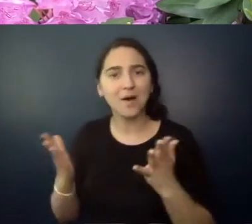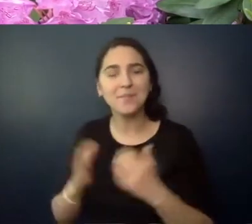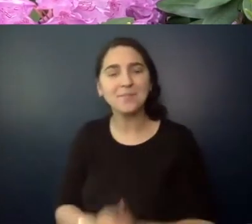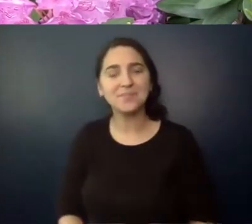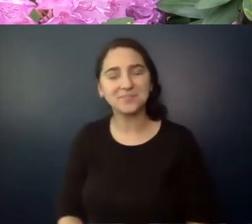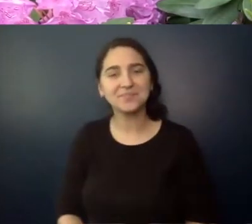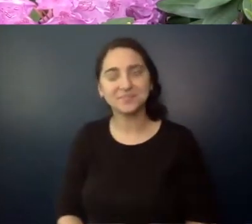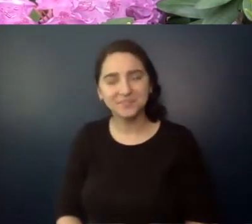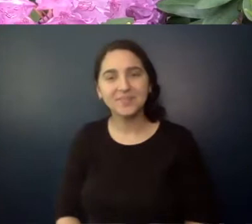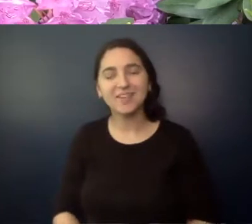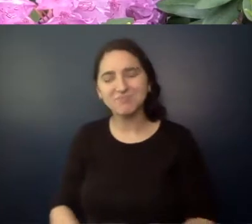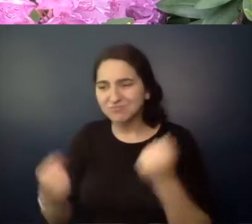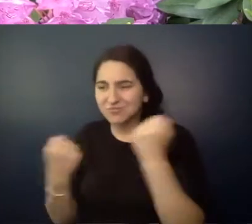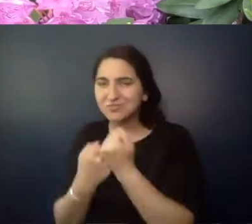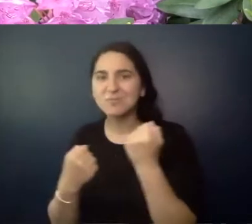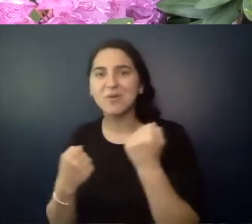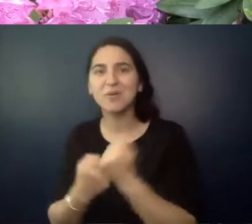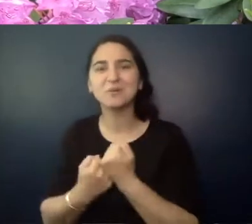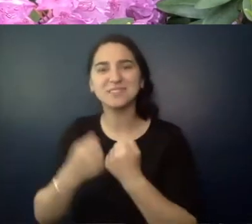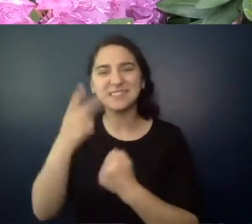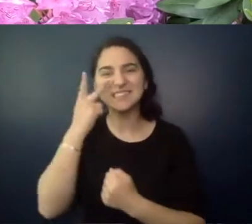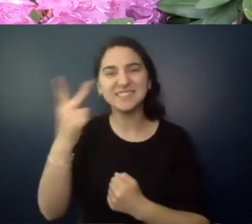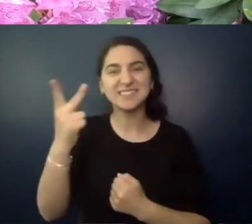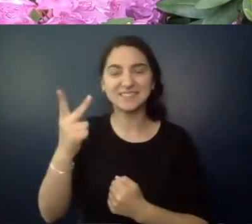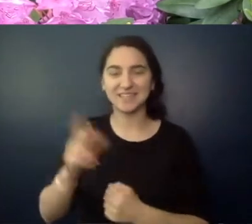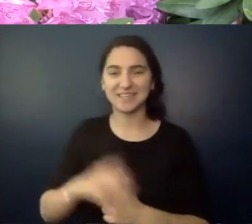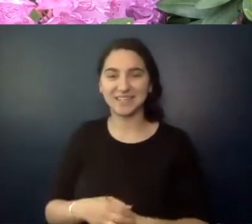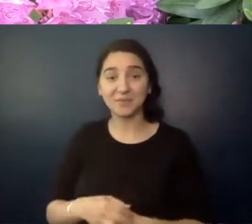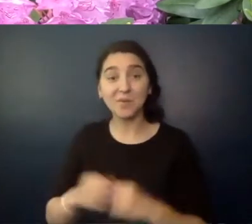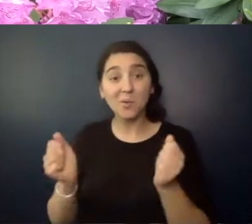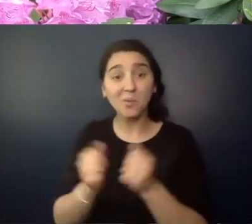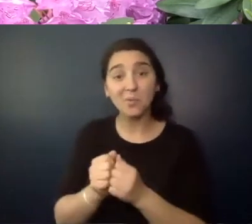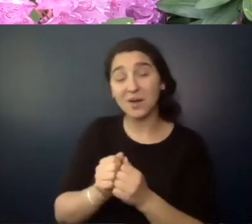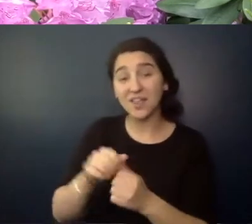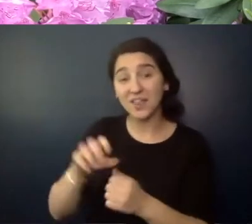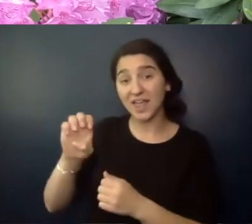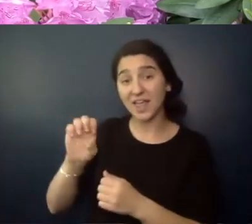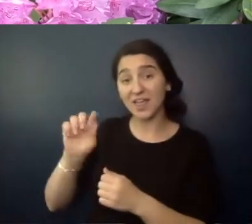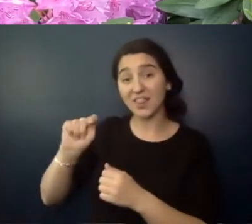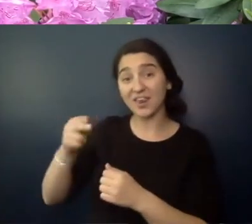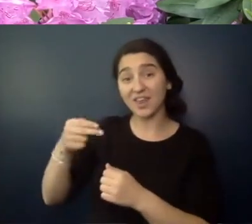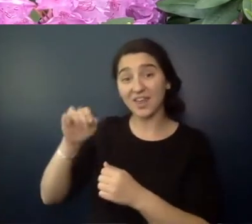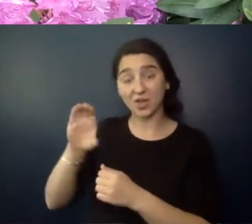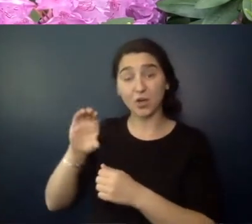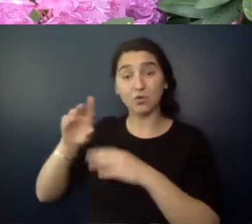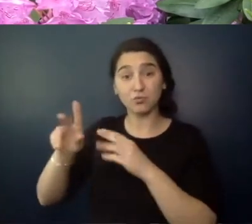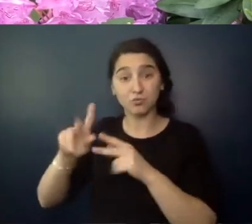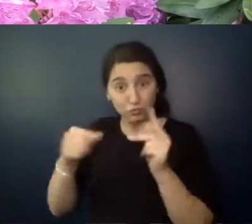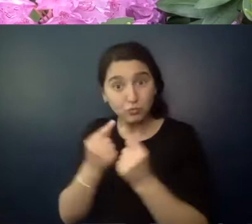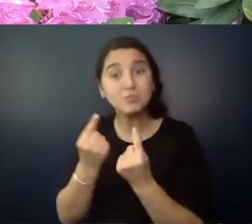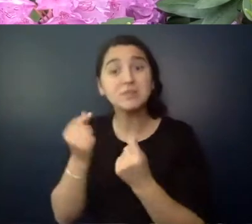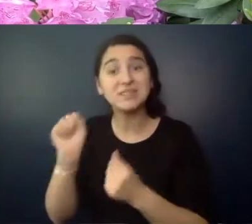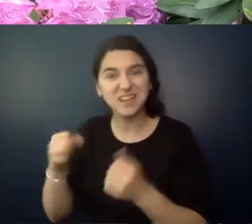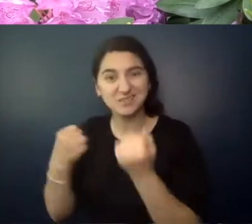Their main initiatives that they commit themselves to are reconciliation amongst ethnic